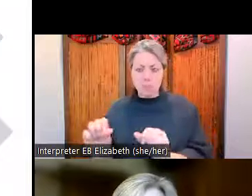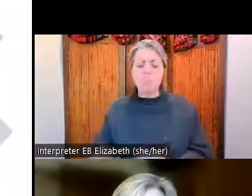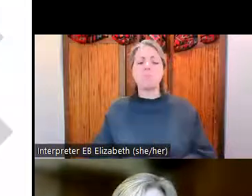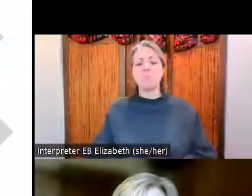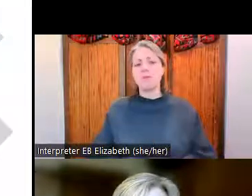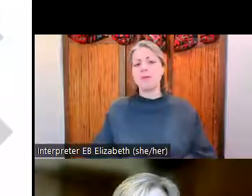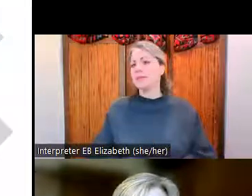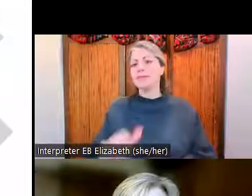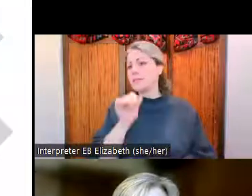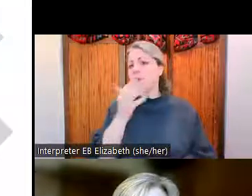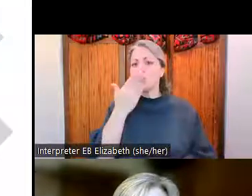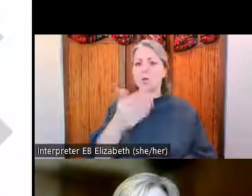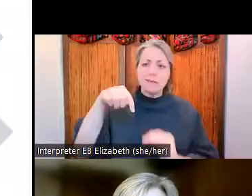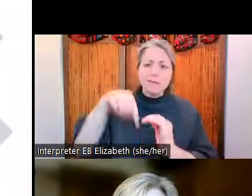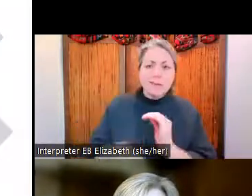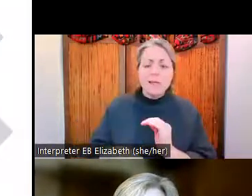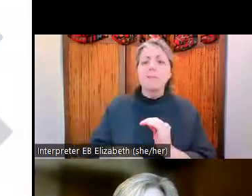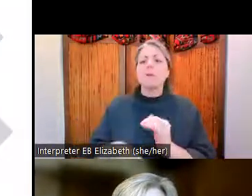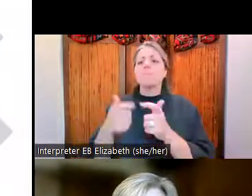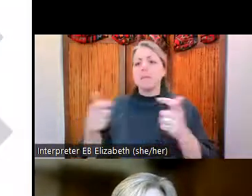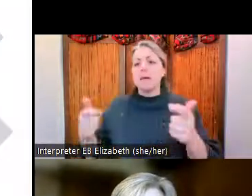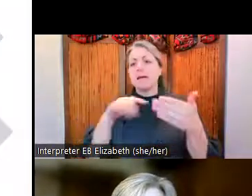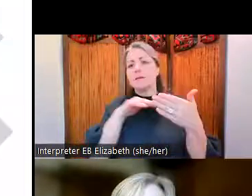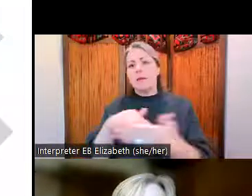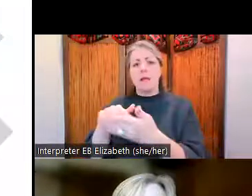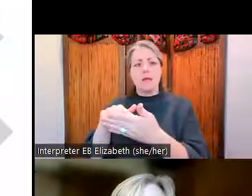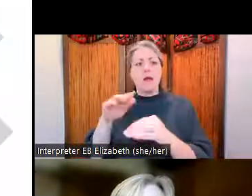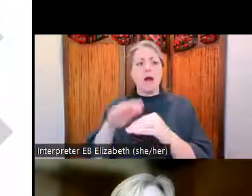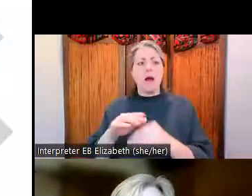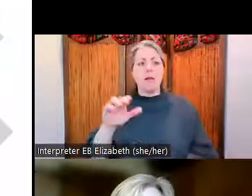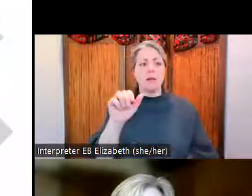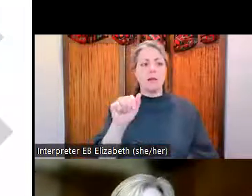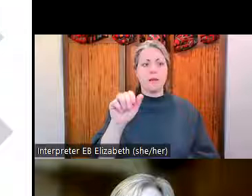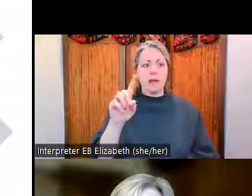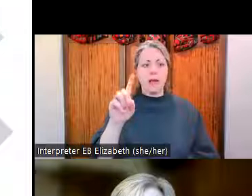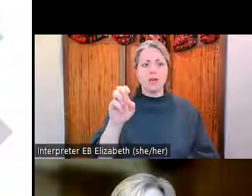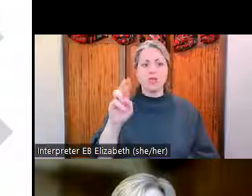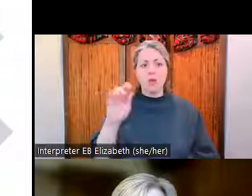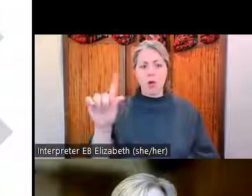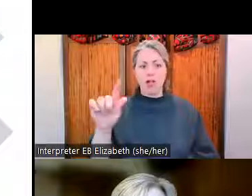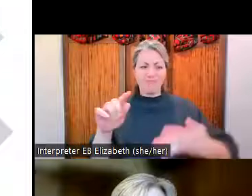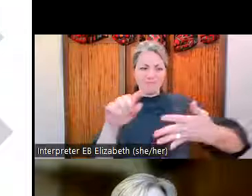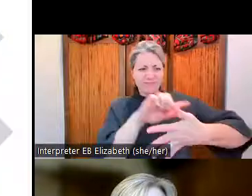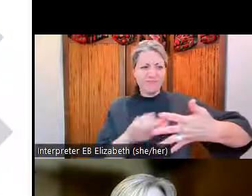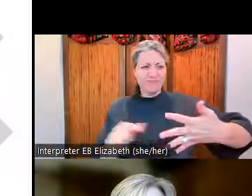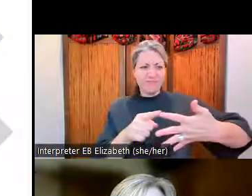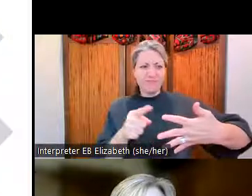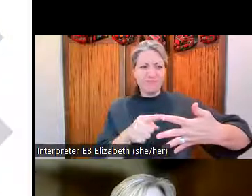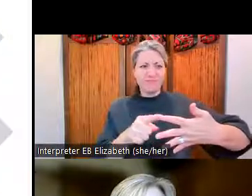any good studies on the use of Adderall or amphetamine in children with autism and